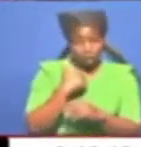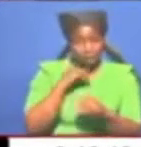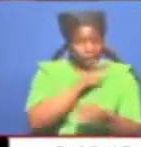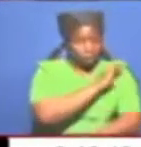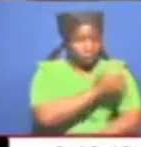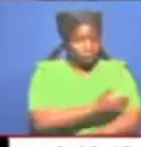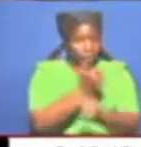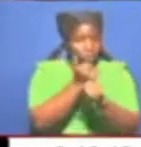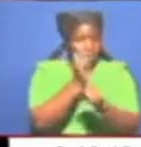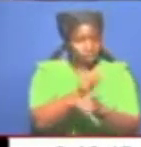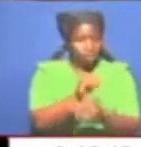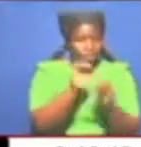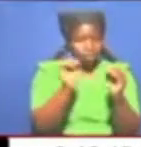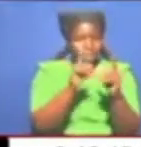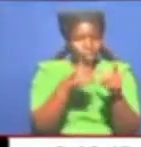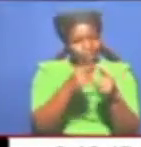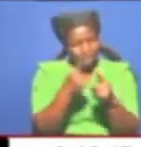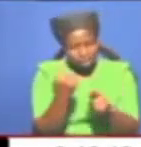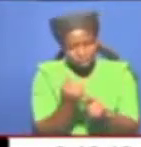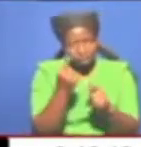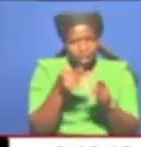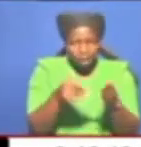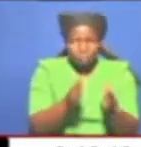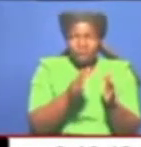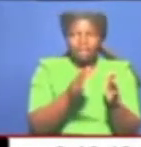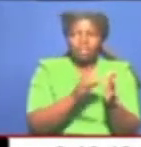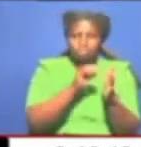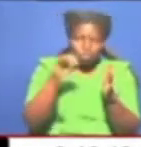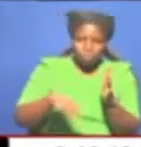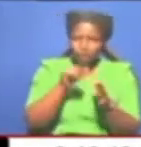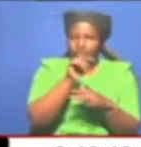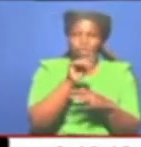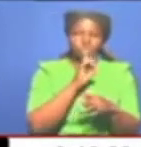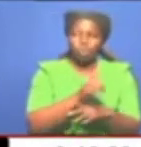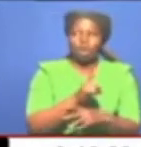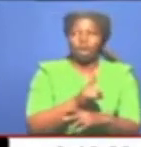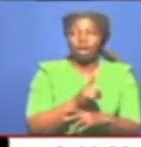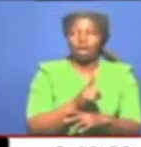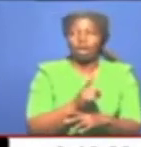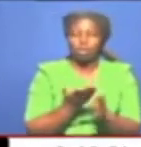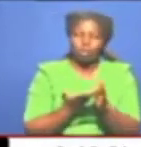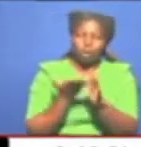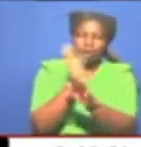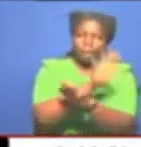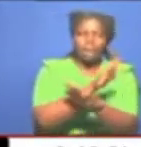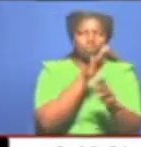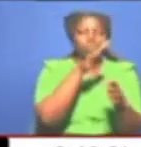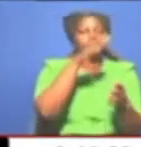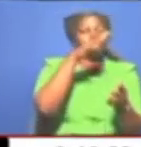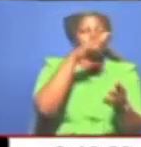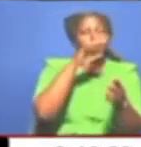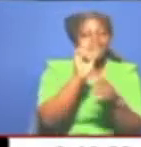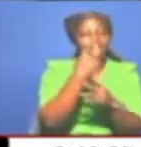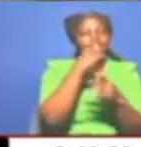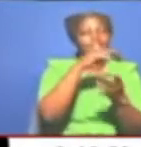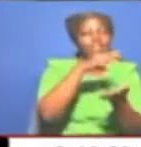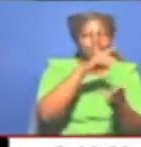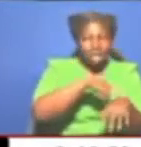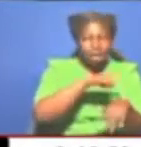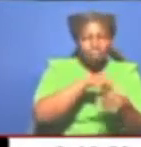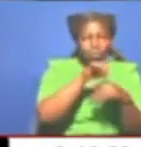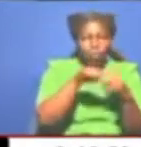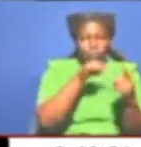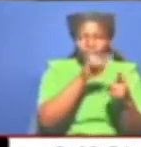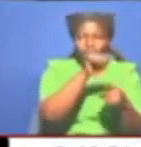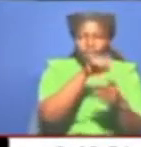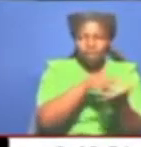simply to vacate those orders. We go back to default mode before this matter was placed before this forum of the courts.